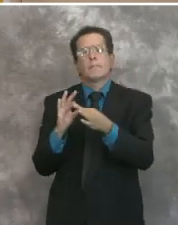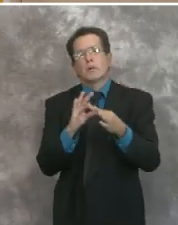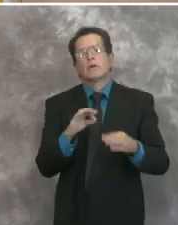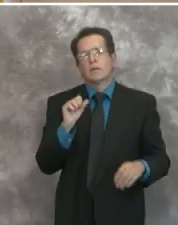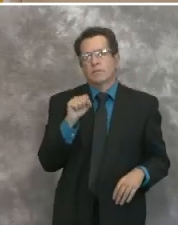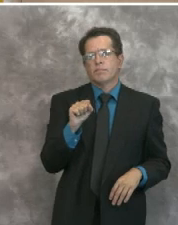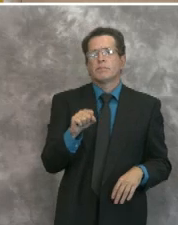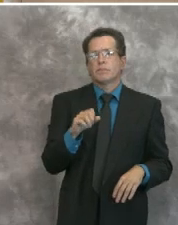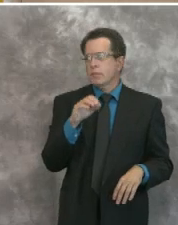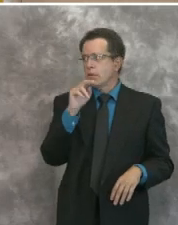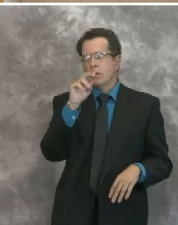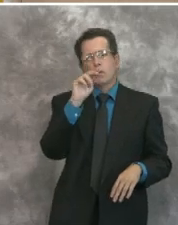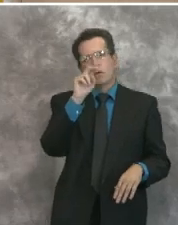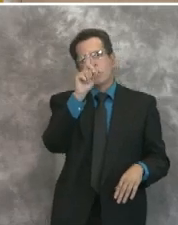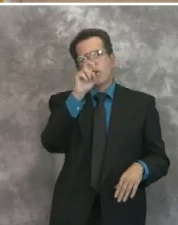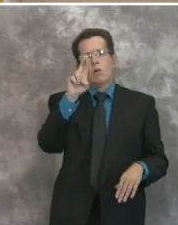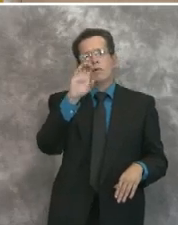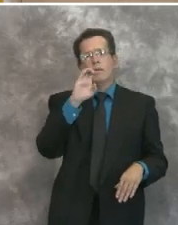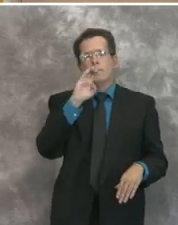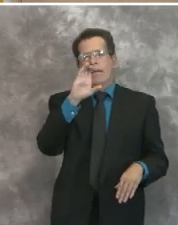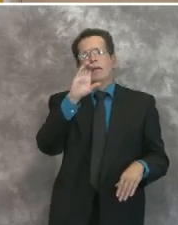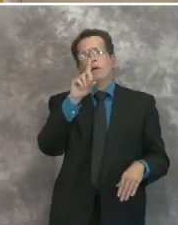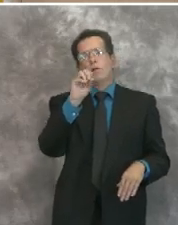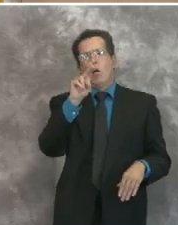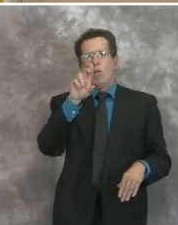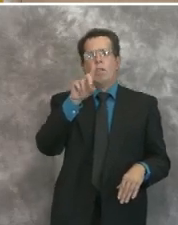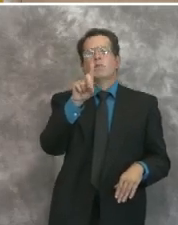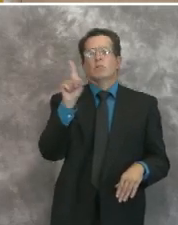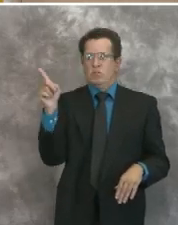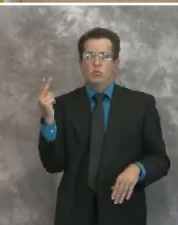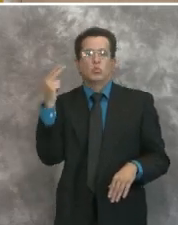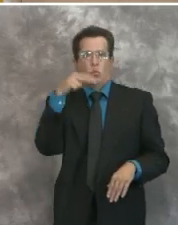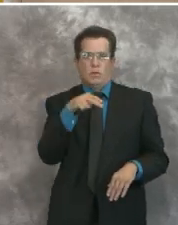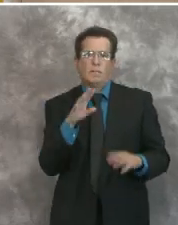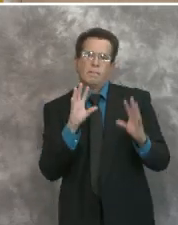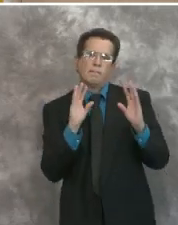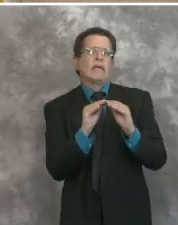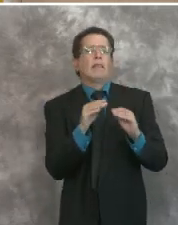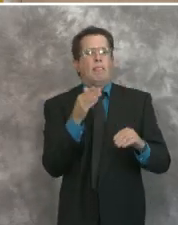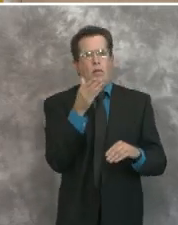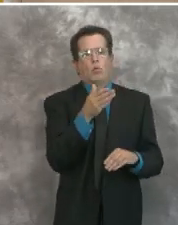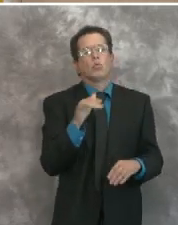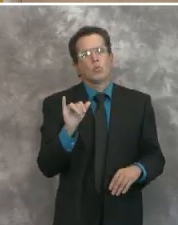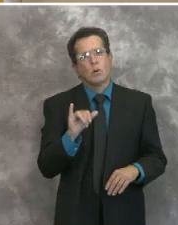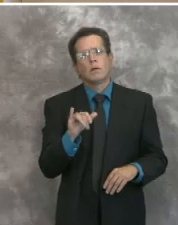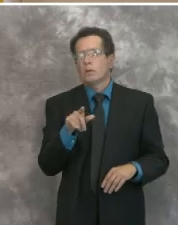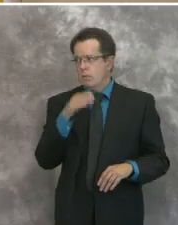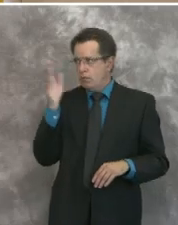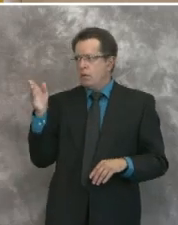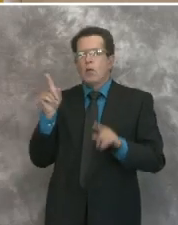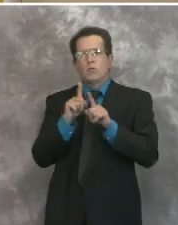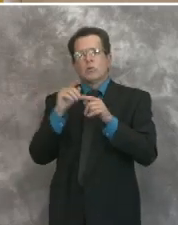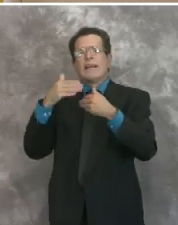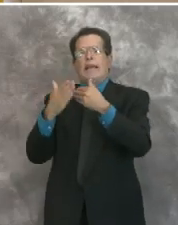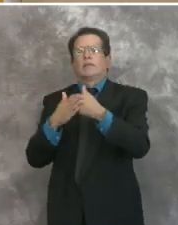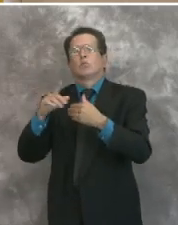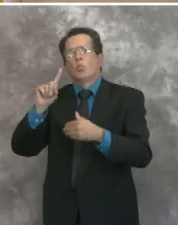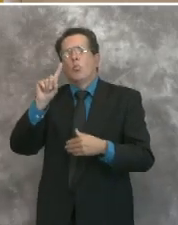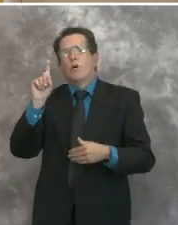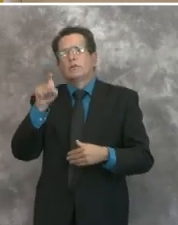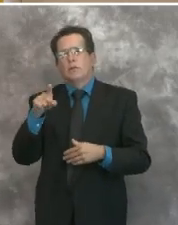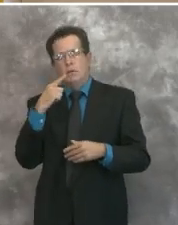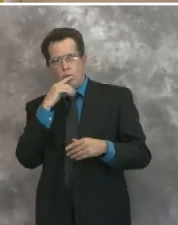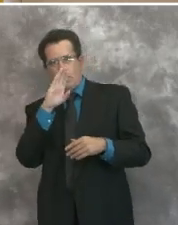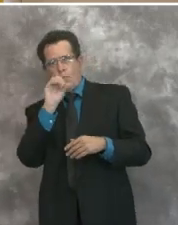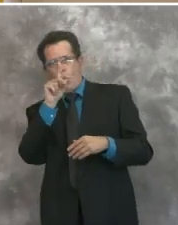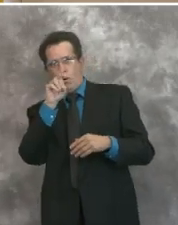Dr. McDonald attends that meeting as well, too. Okay, this one is also related to the border.